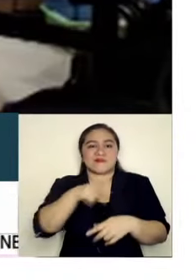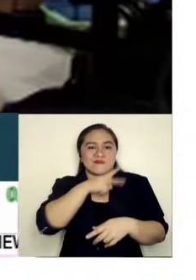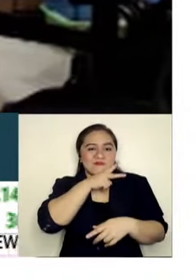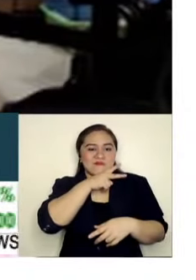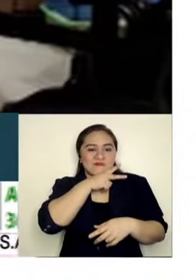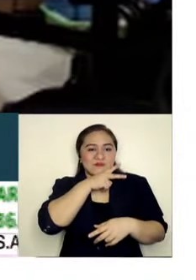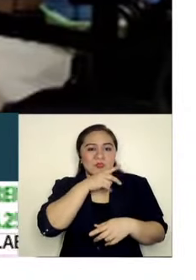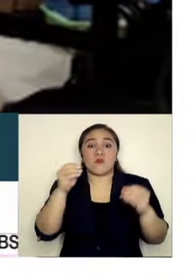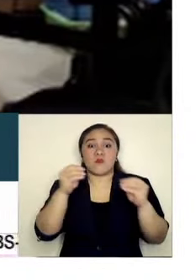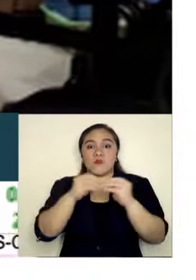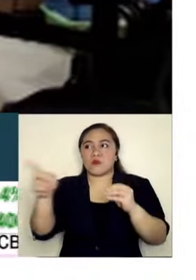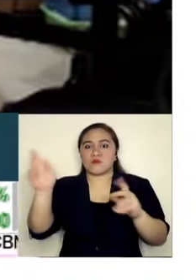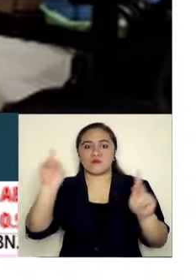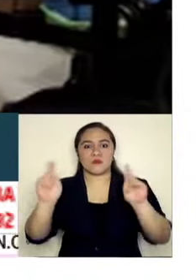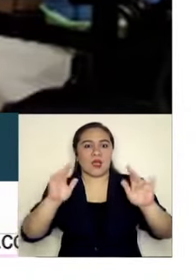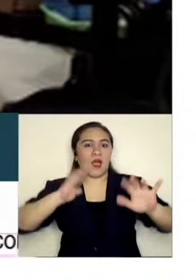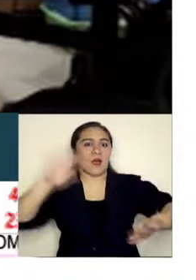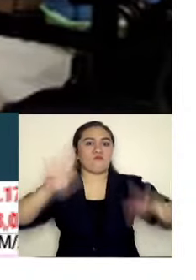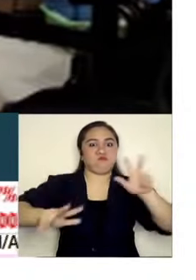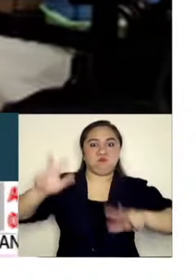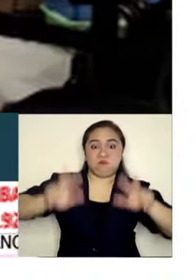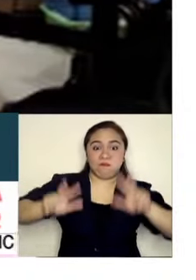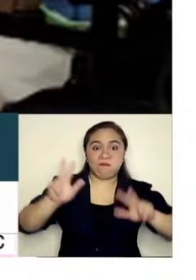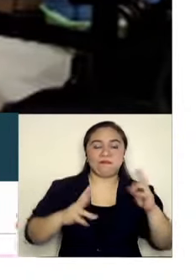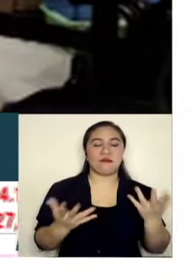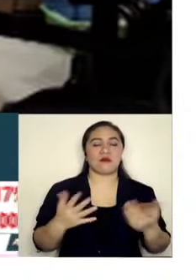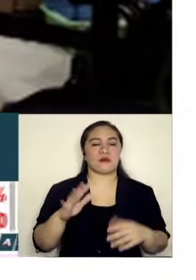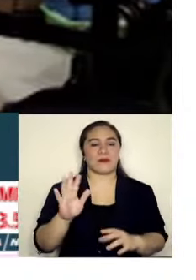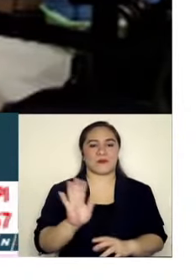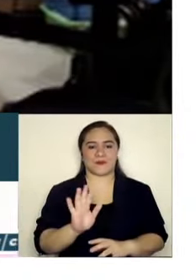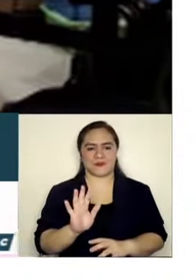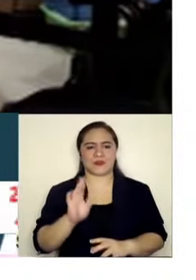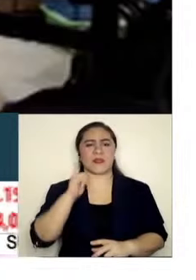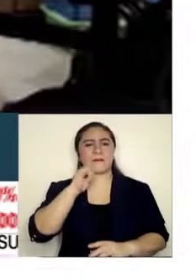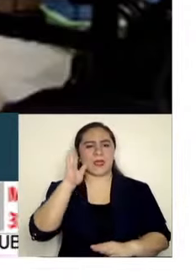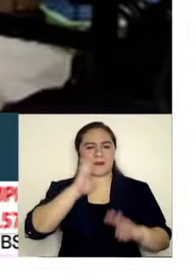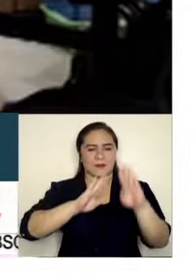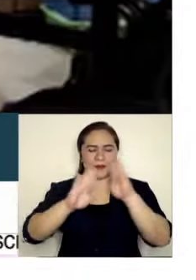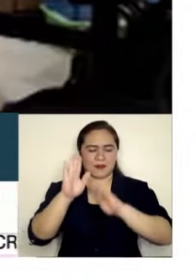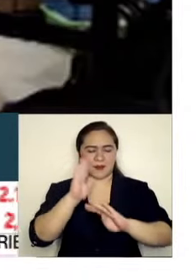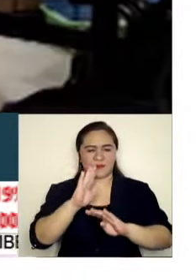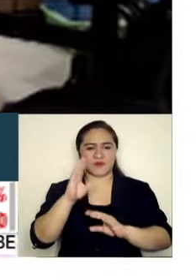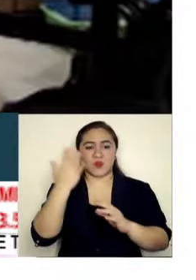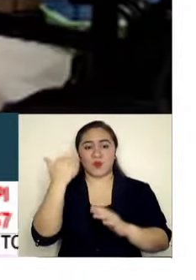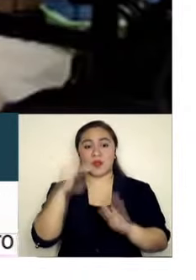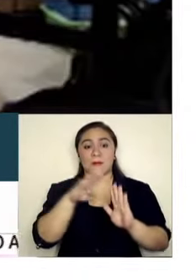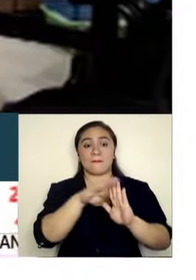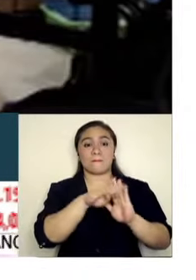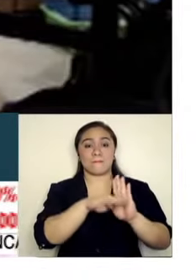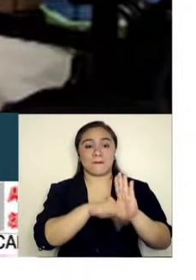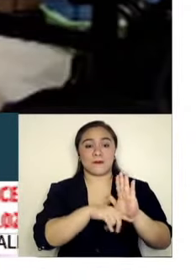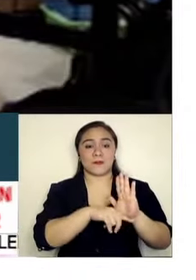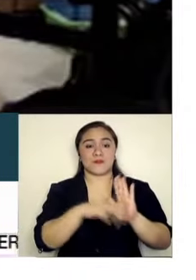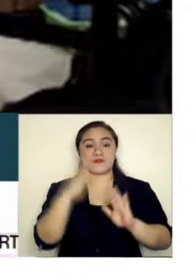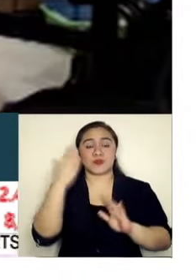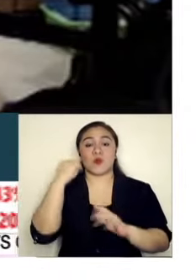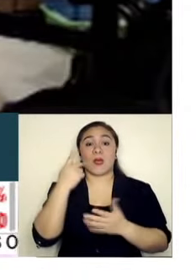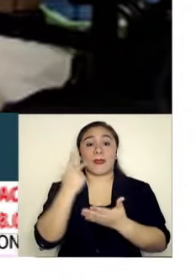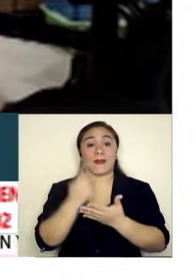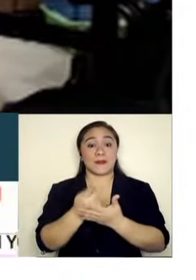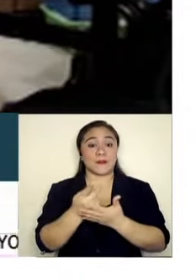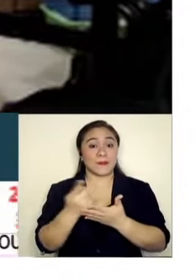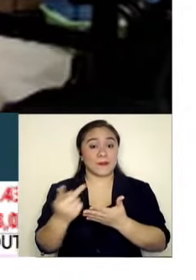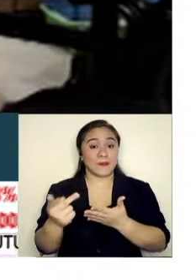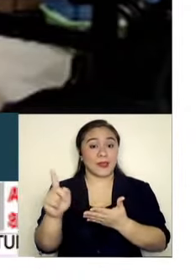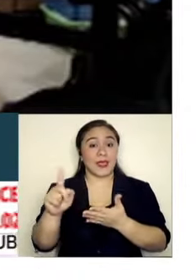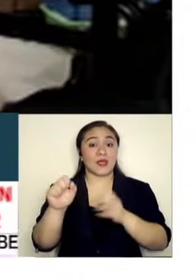create. You see, yun yung magiging problema nun. Now, sabi ko nga kanina, there is a failure of